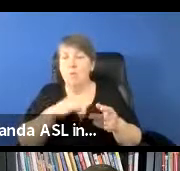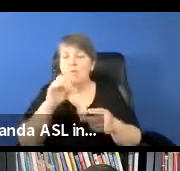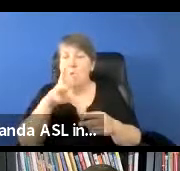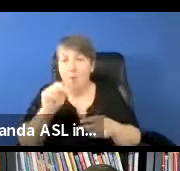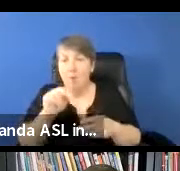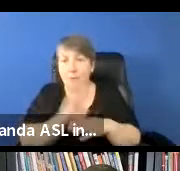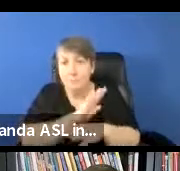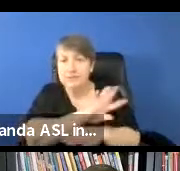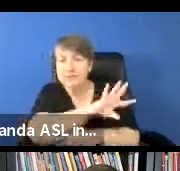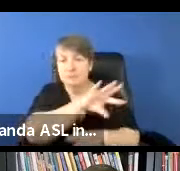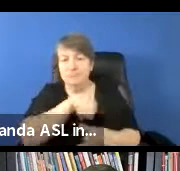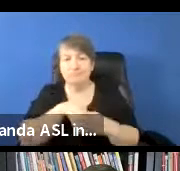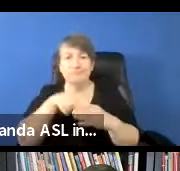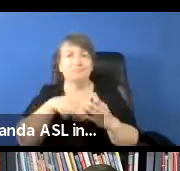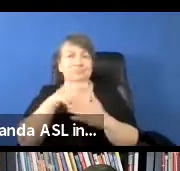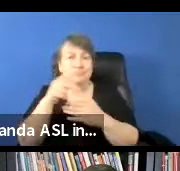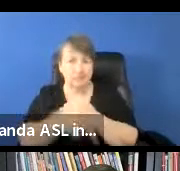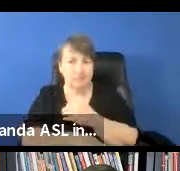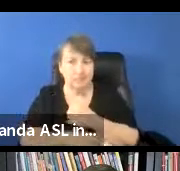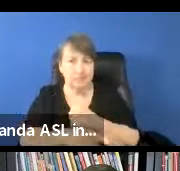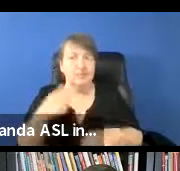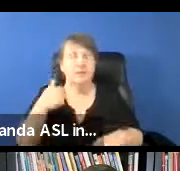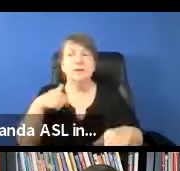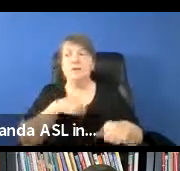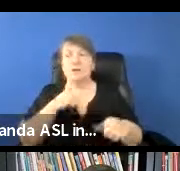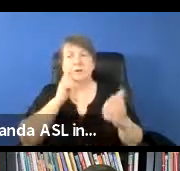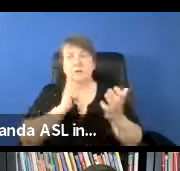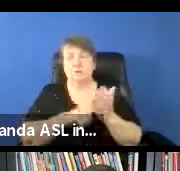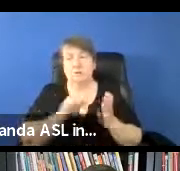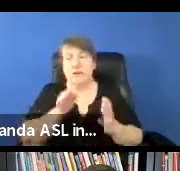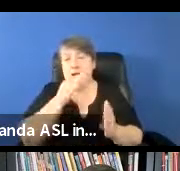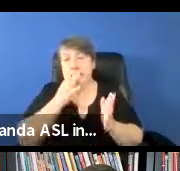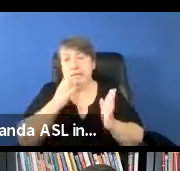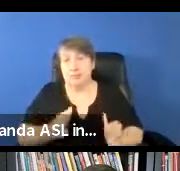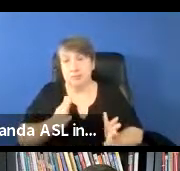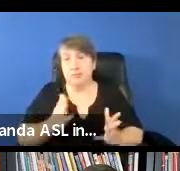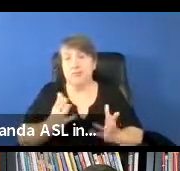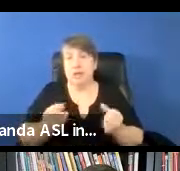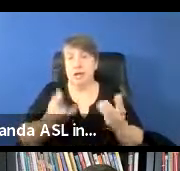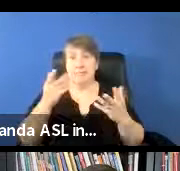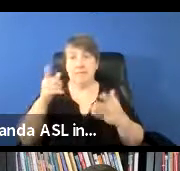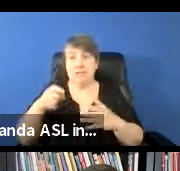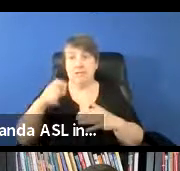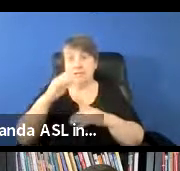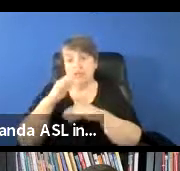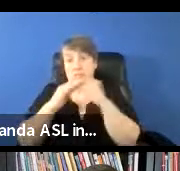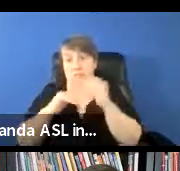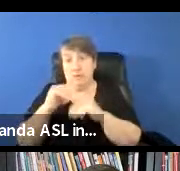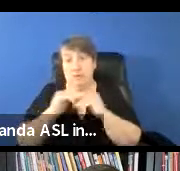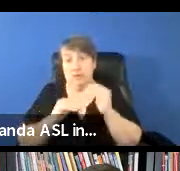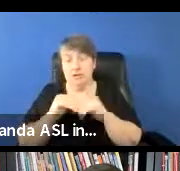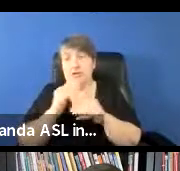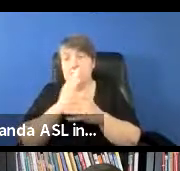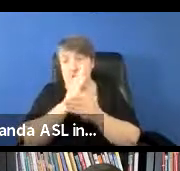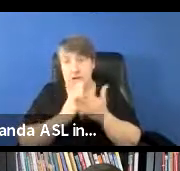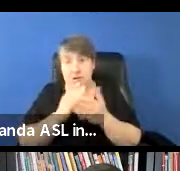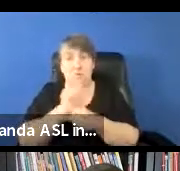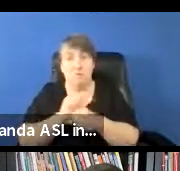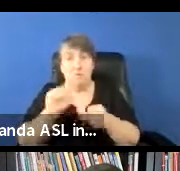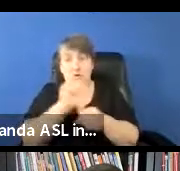of this program. But we recognize the expertise that it's going to take to build some of the work